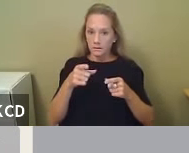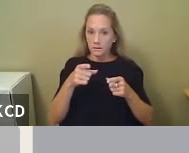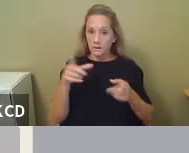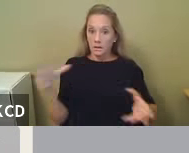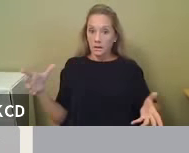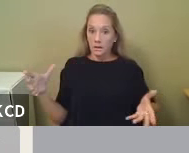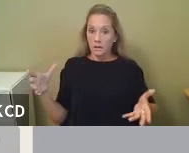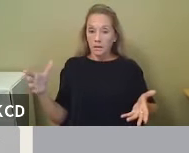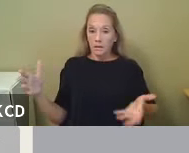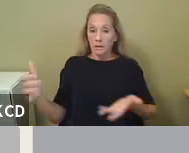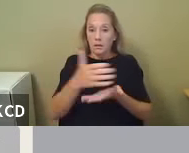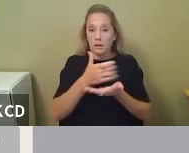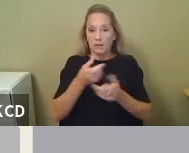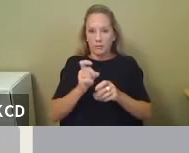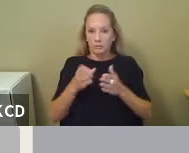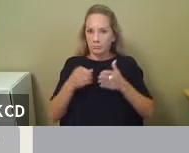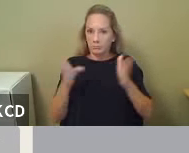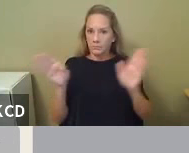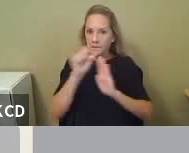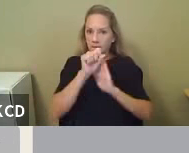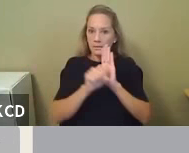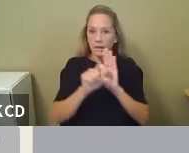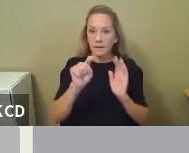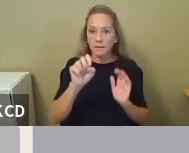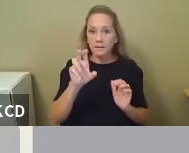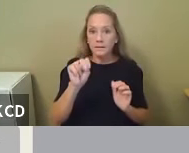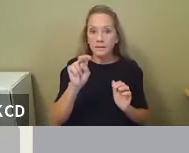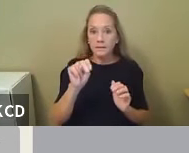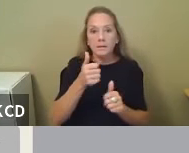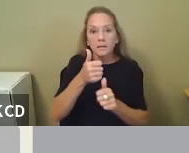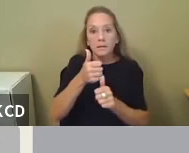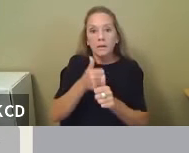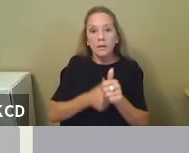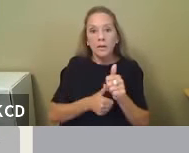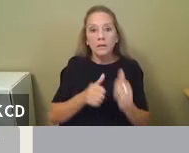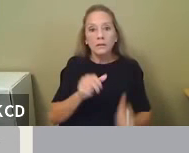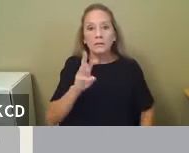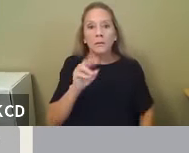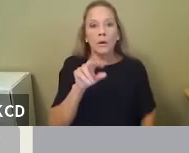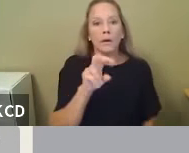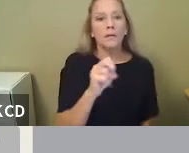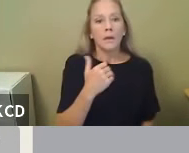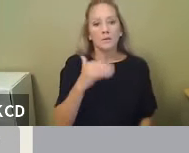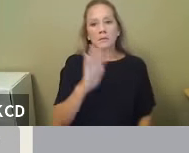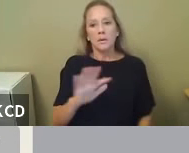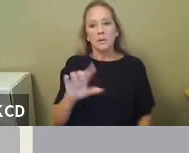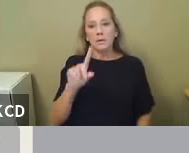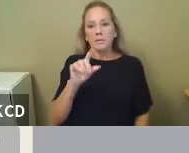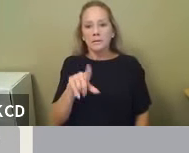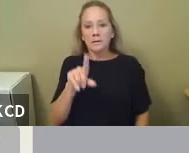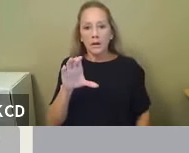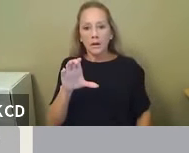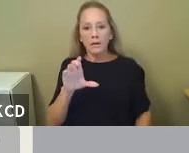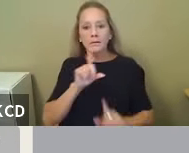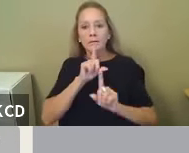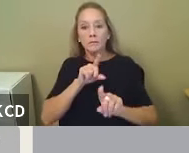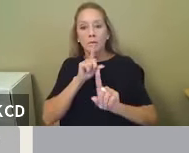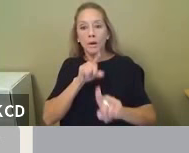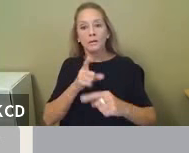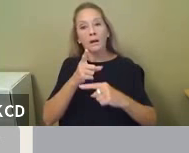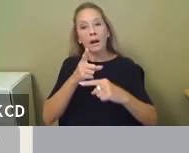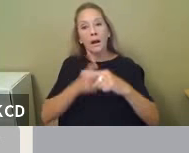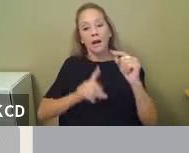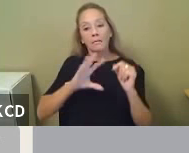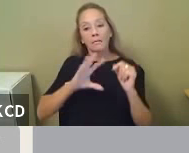state. Each wave has approximately 1,100 respondents to the survey. And about half of those respondents come from